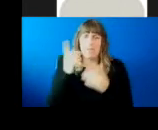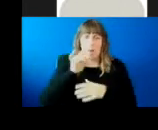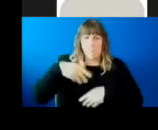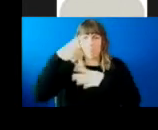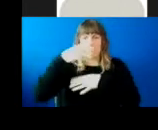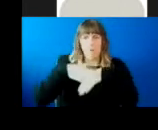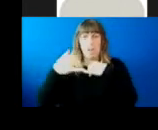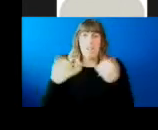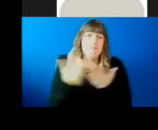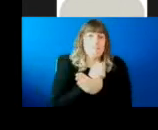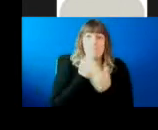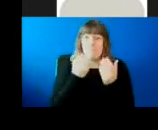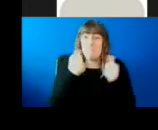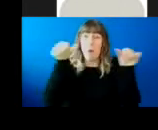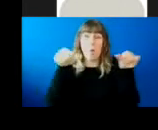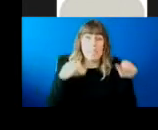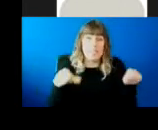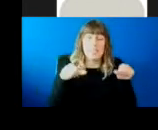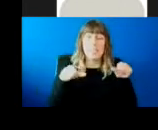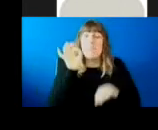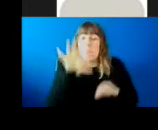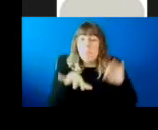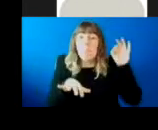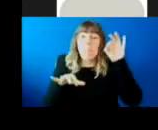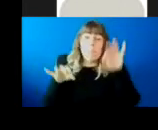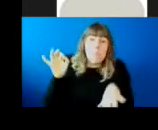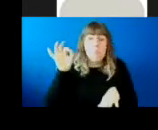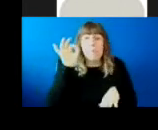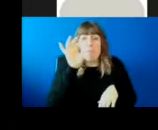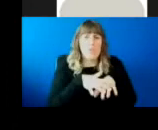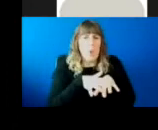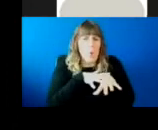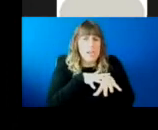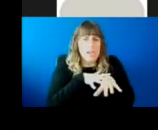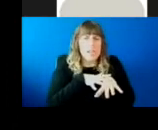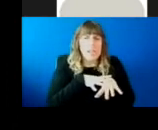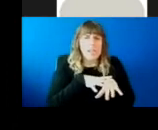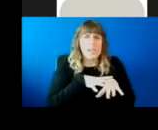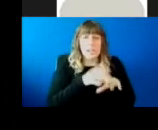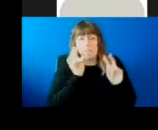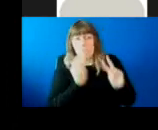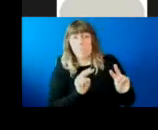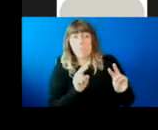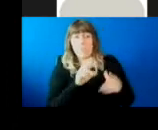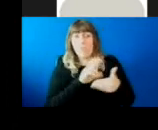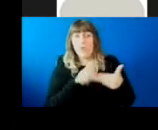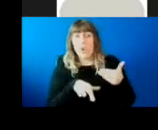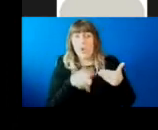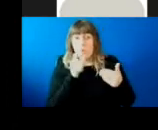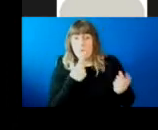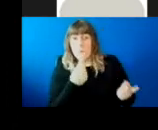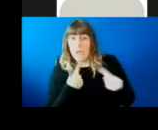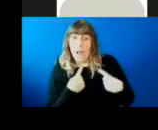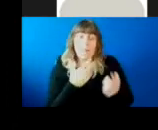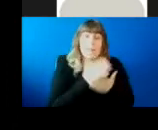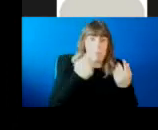start posting incrementally, slowly, watch the results very carefully, see what works,